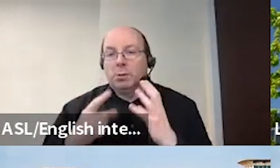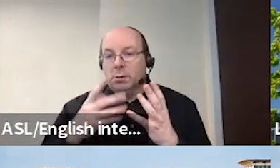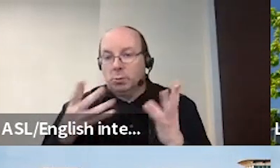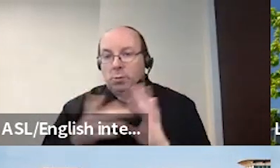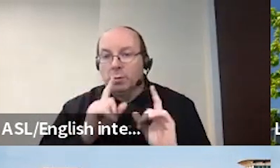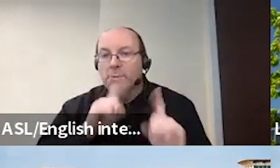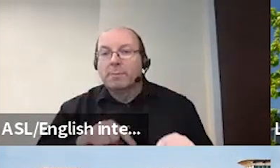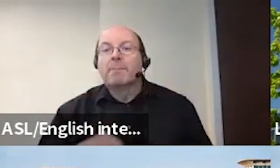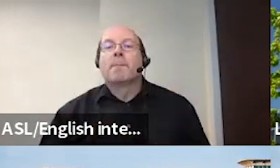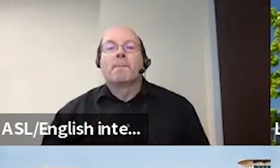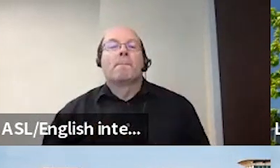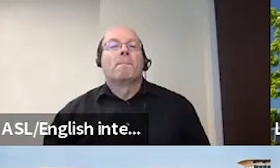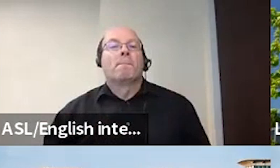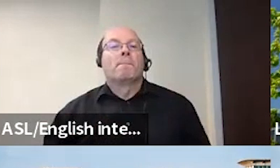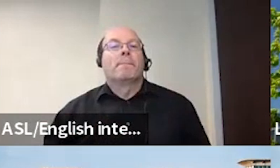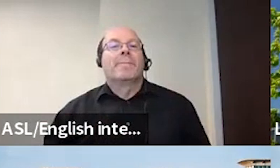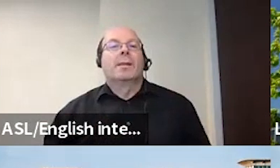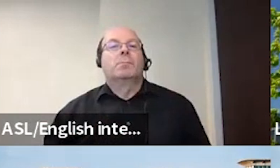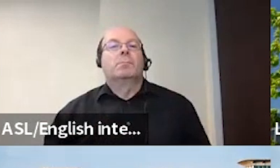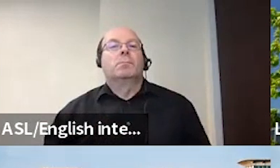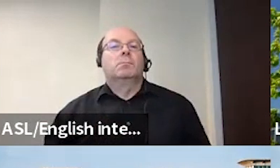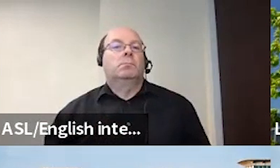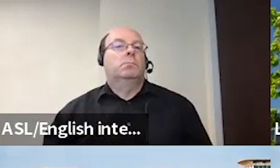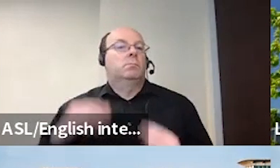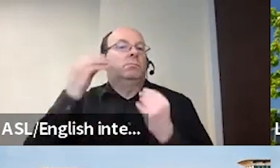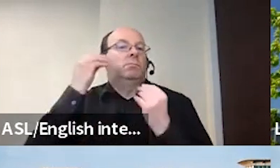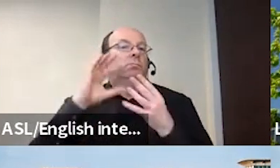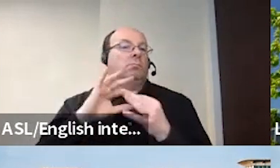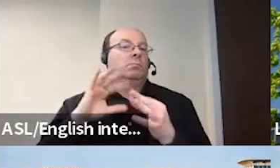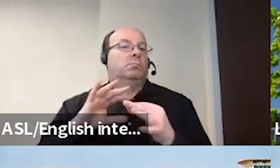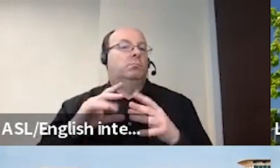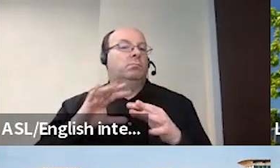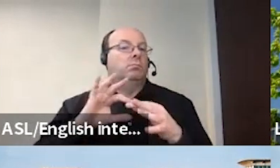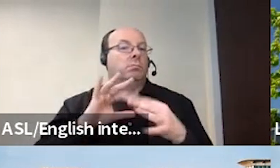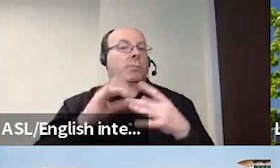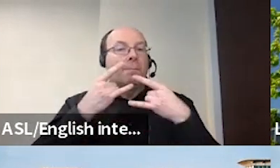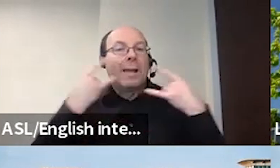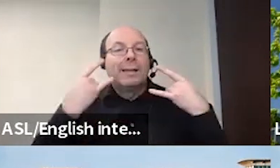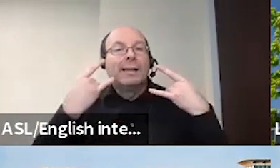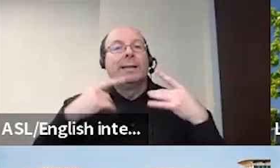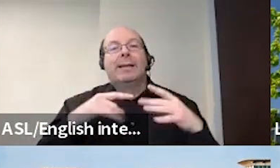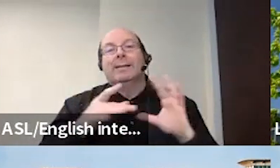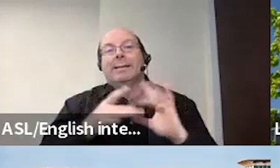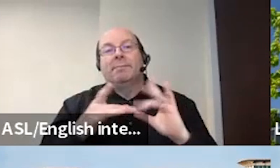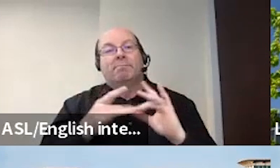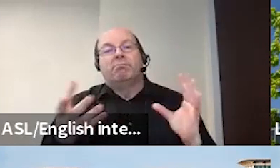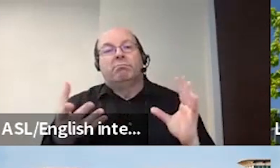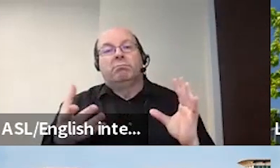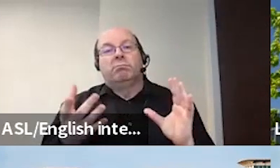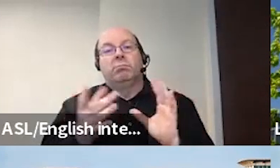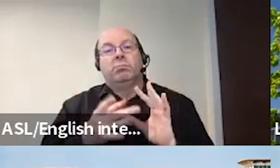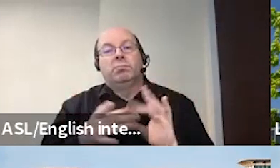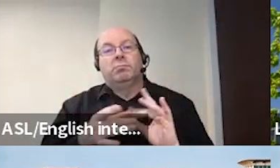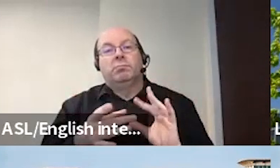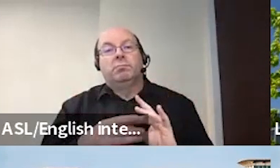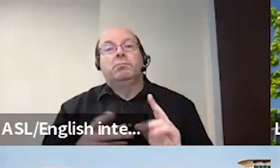sure. So from the data standpoint, the data that's come out on masking, it actually is very clear that just